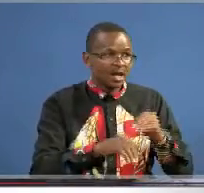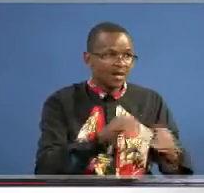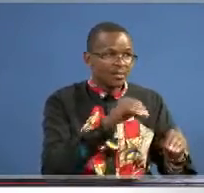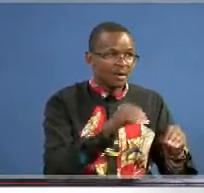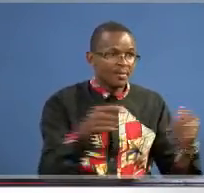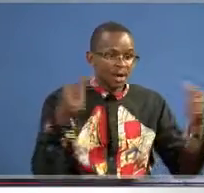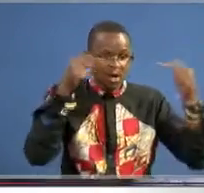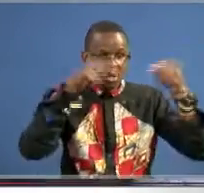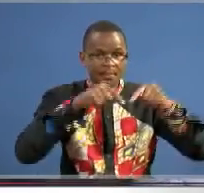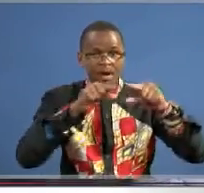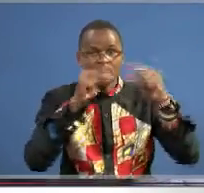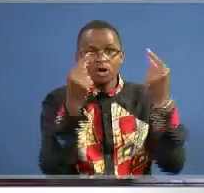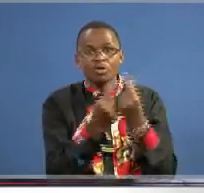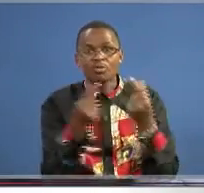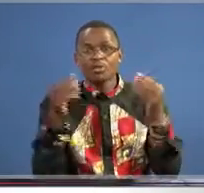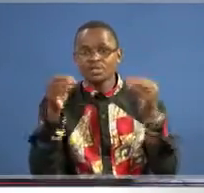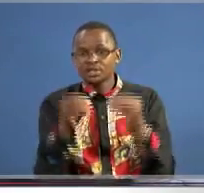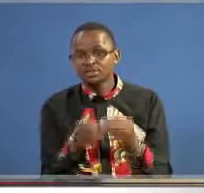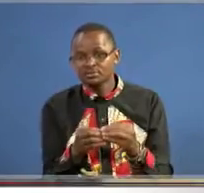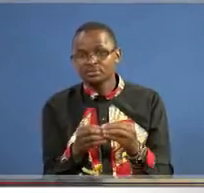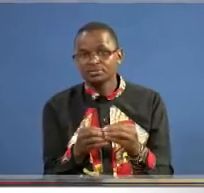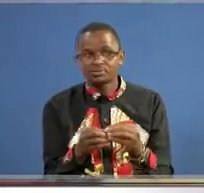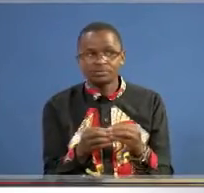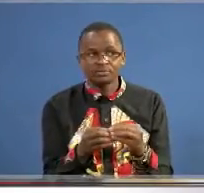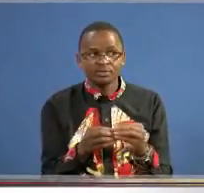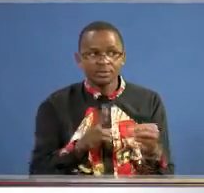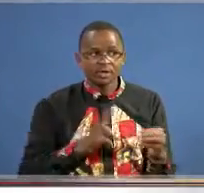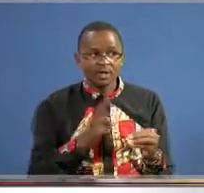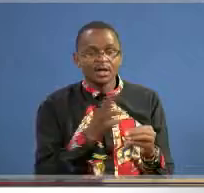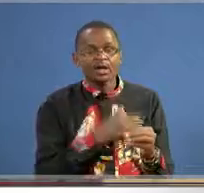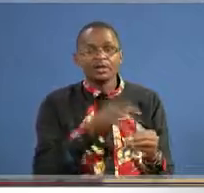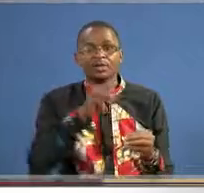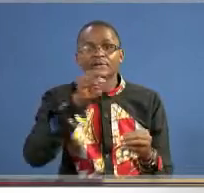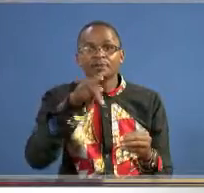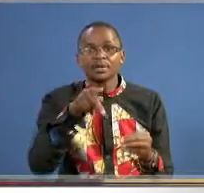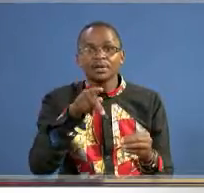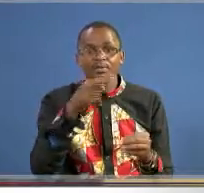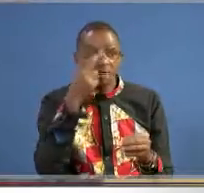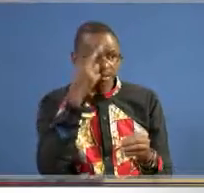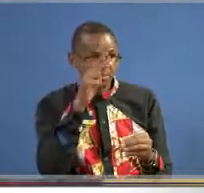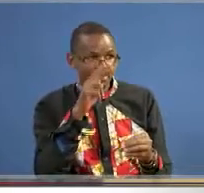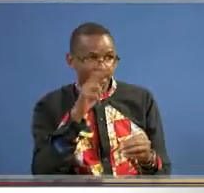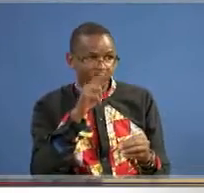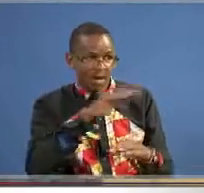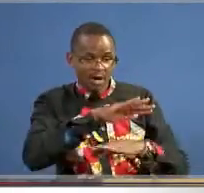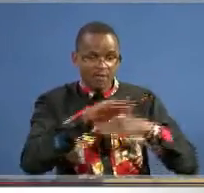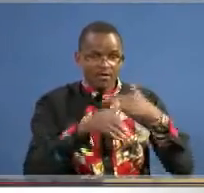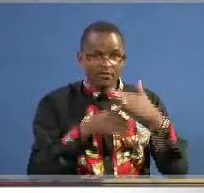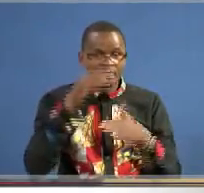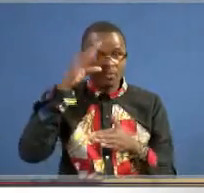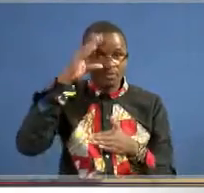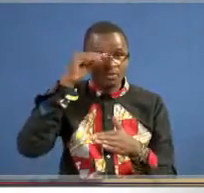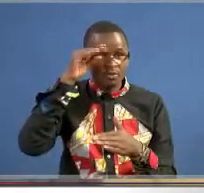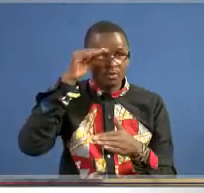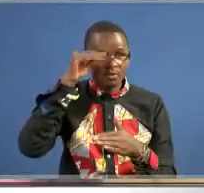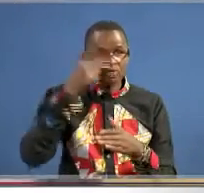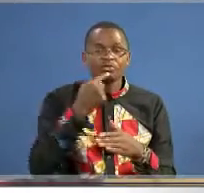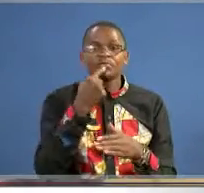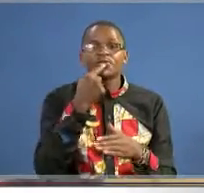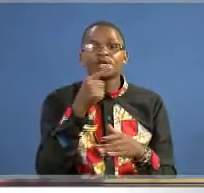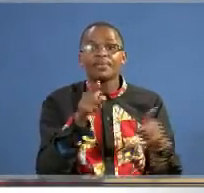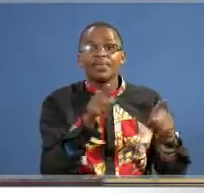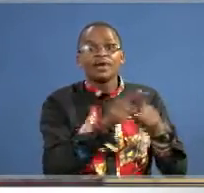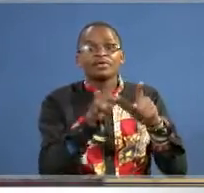ODM parliamentary group meetings. Sasa sisi wabunge mnaotuona hapa, wabunge wote wa Coast, tumesema